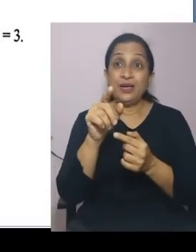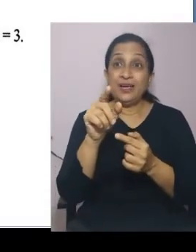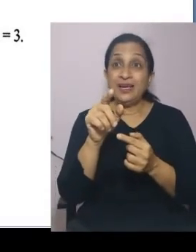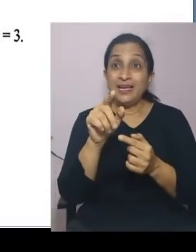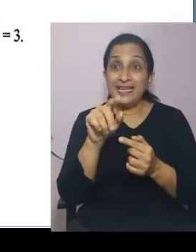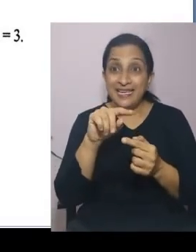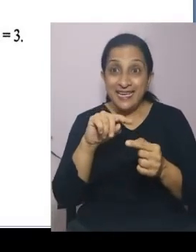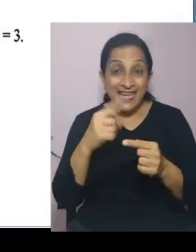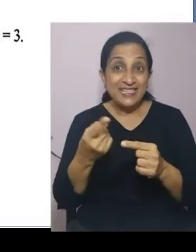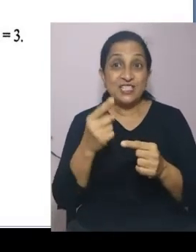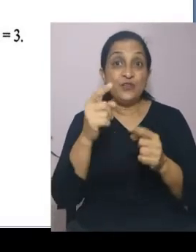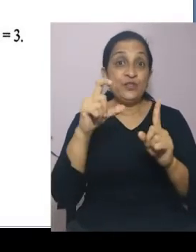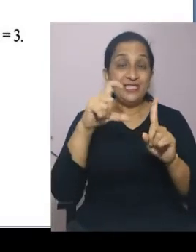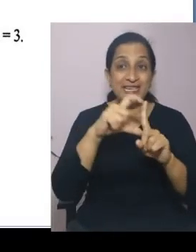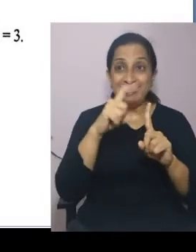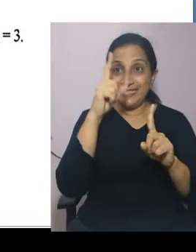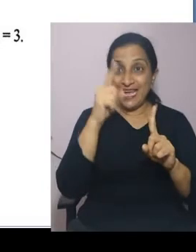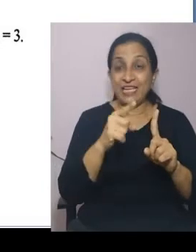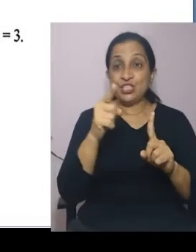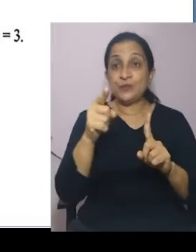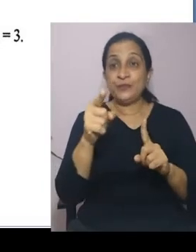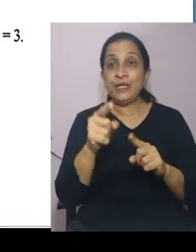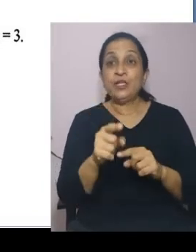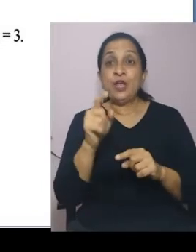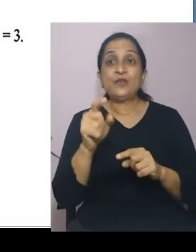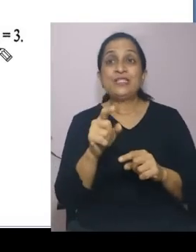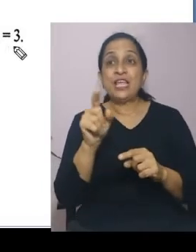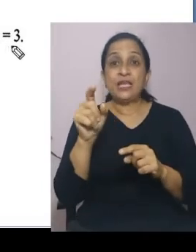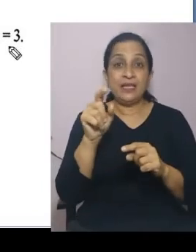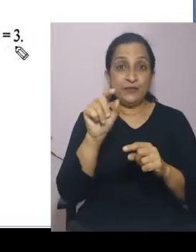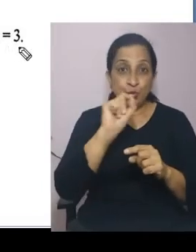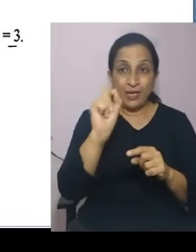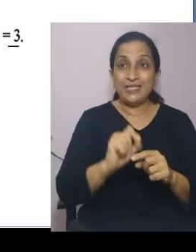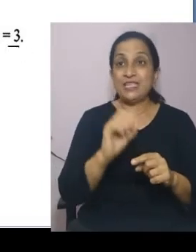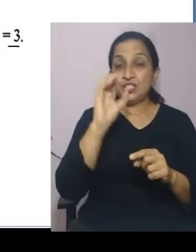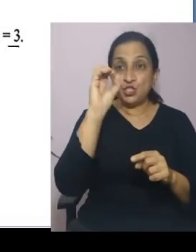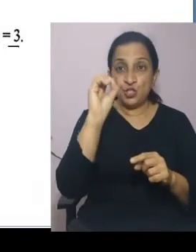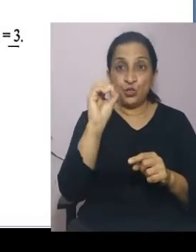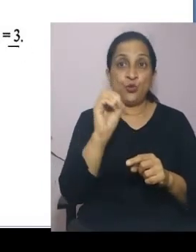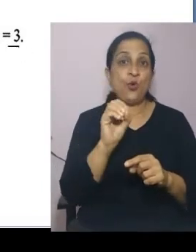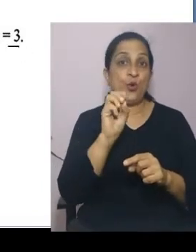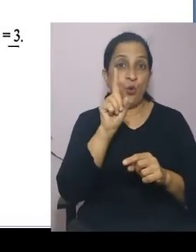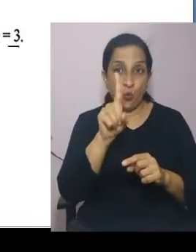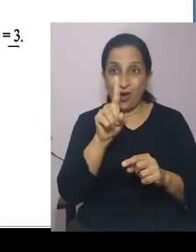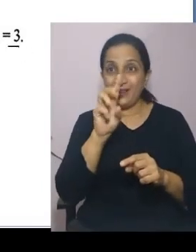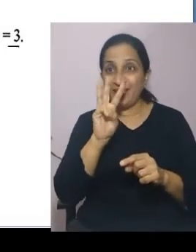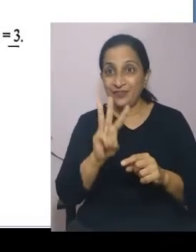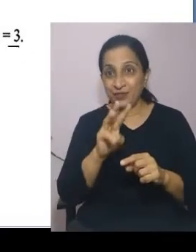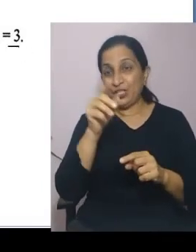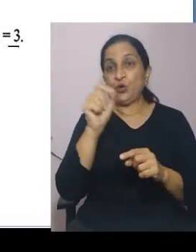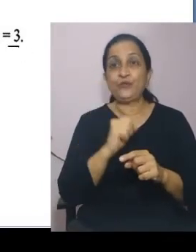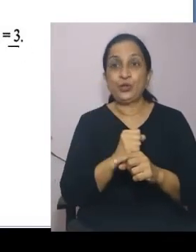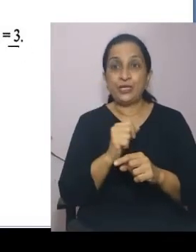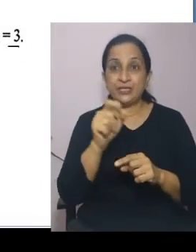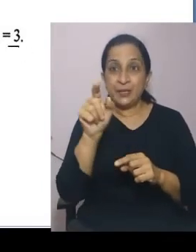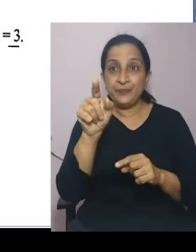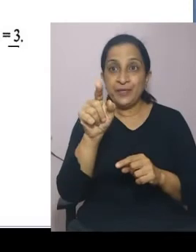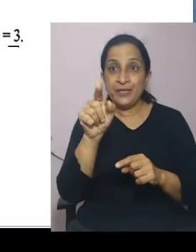the values of this equation, that is 0, 1 and 3. So you put 0, 1,